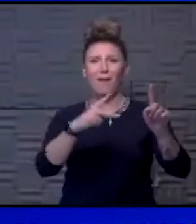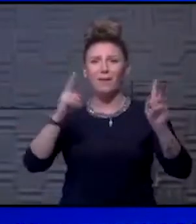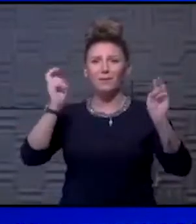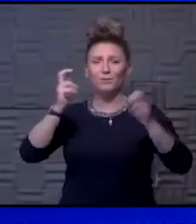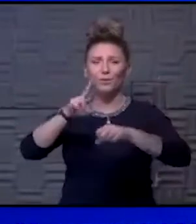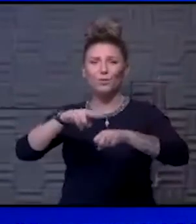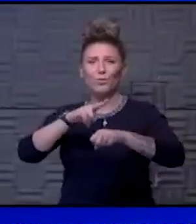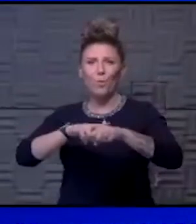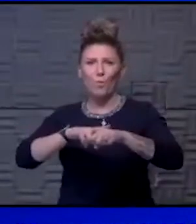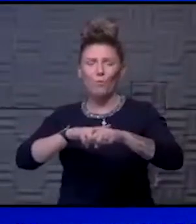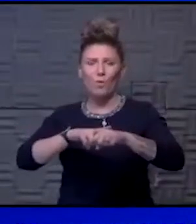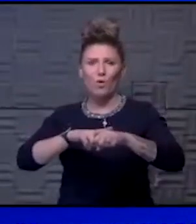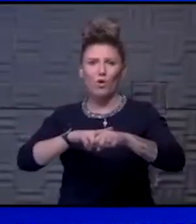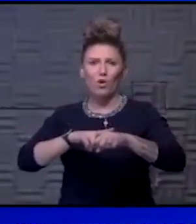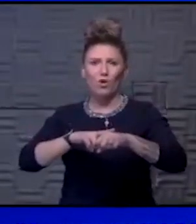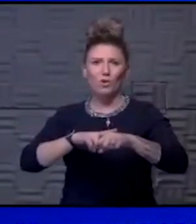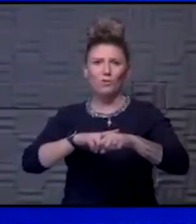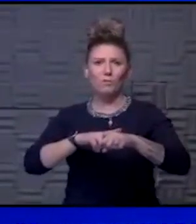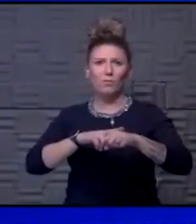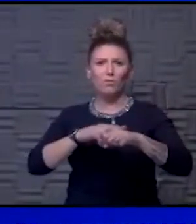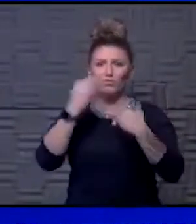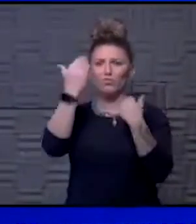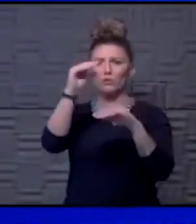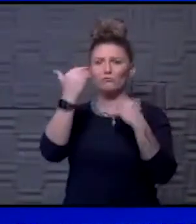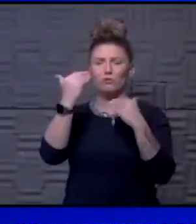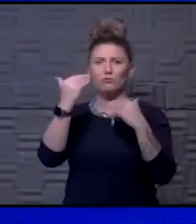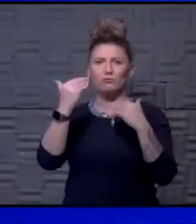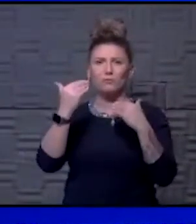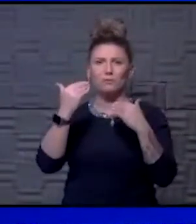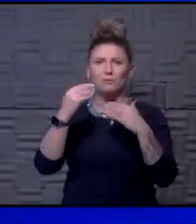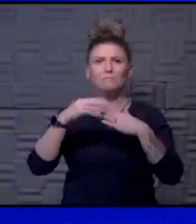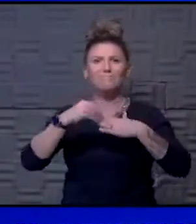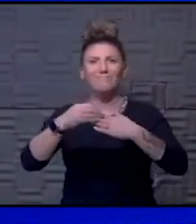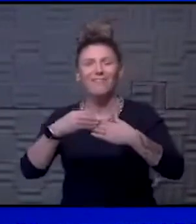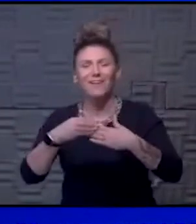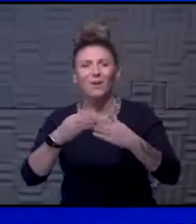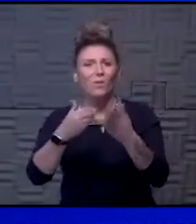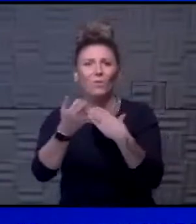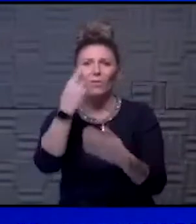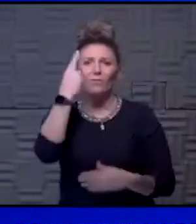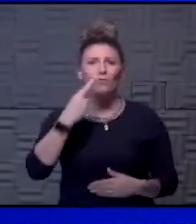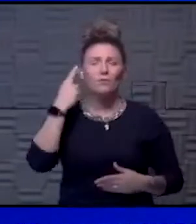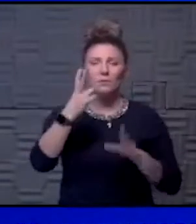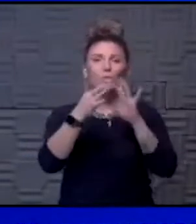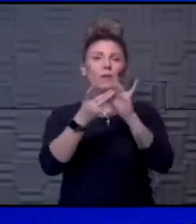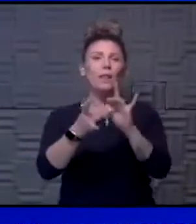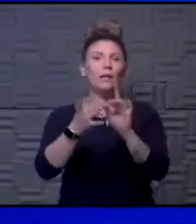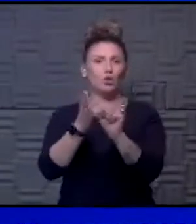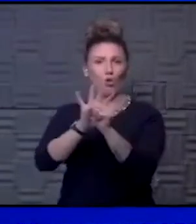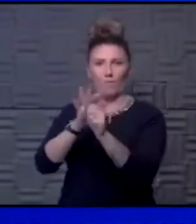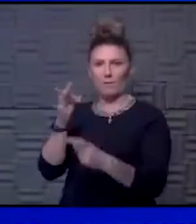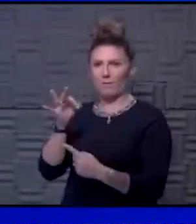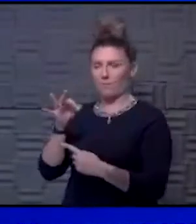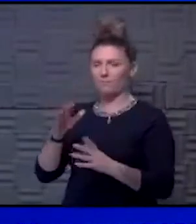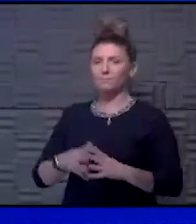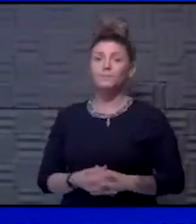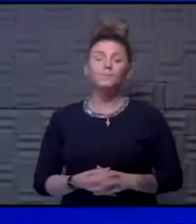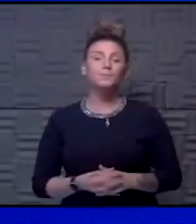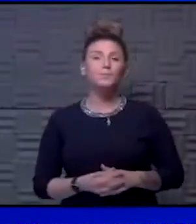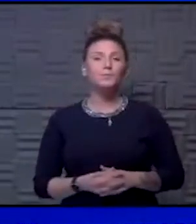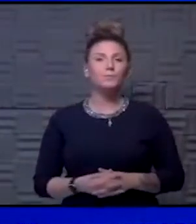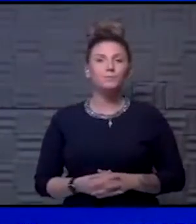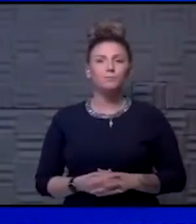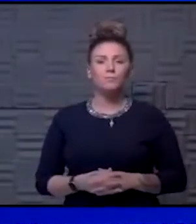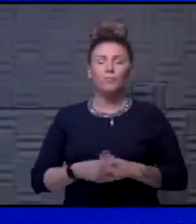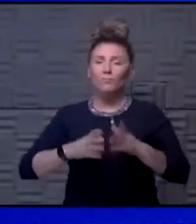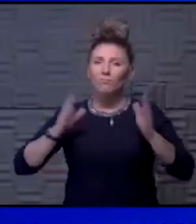to less restriction on our lives for whatever reason, as it relates to COVID, of course, is that we really